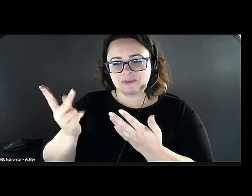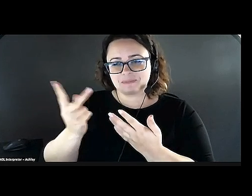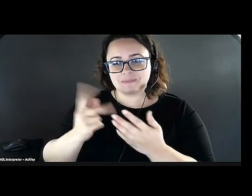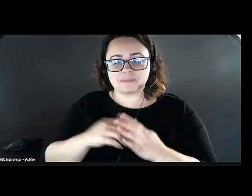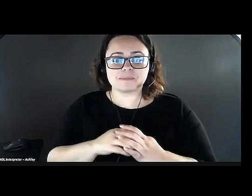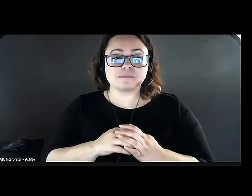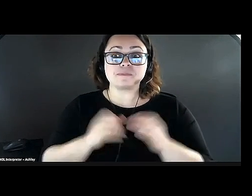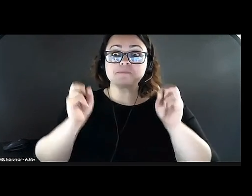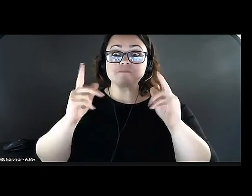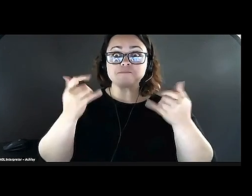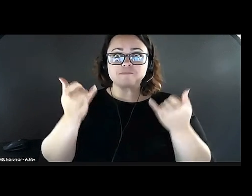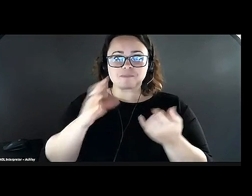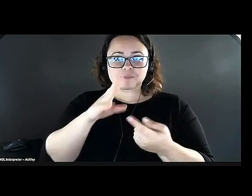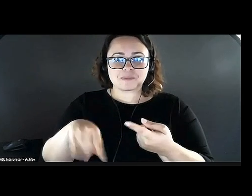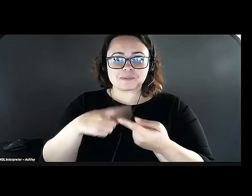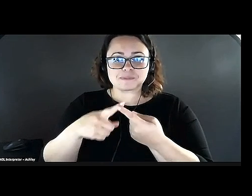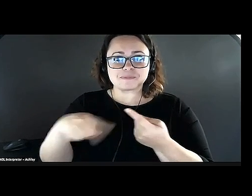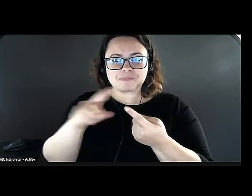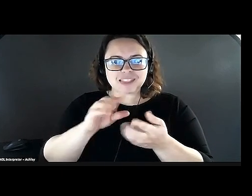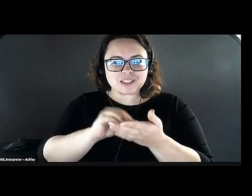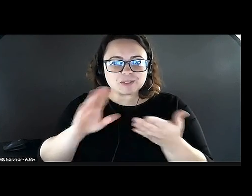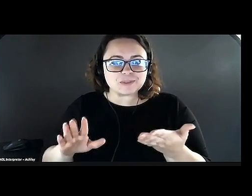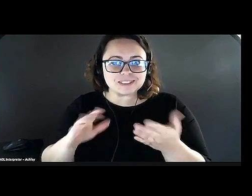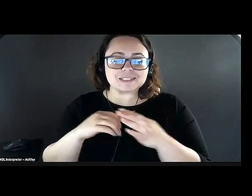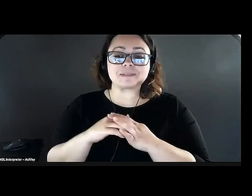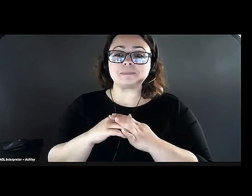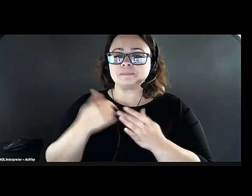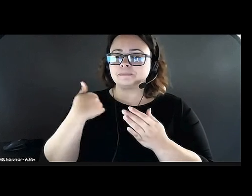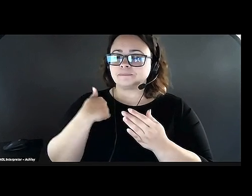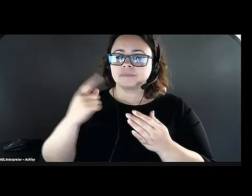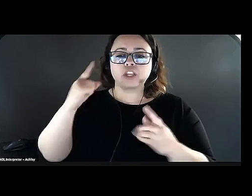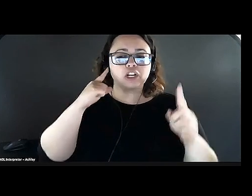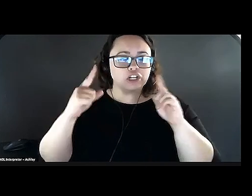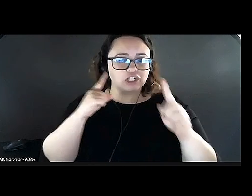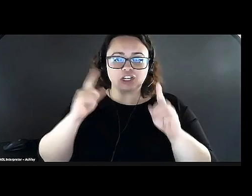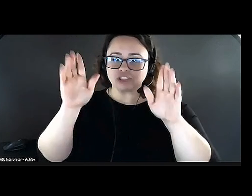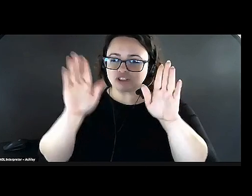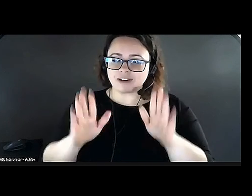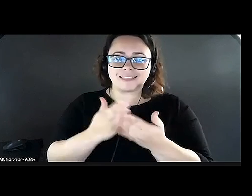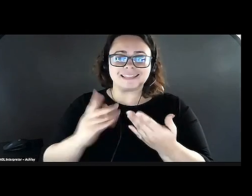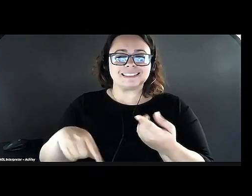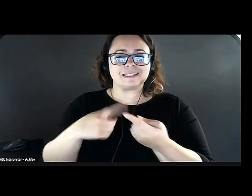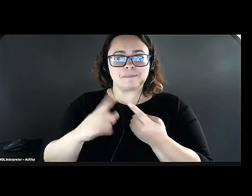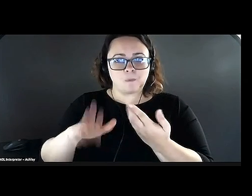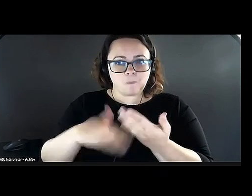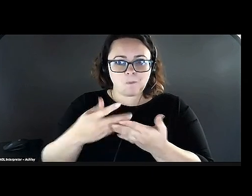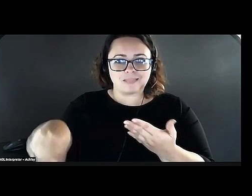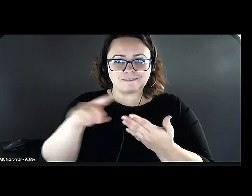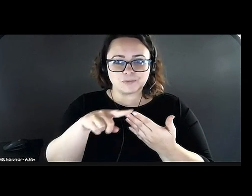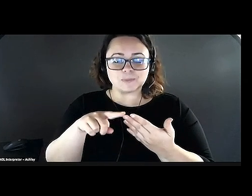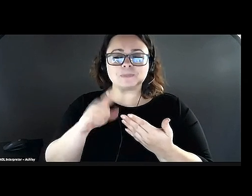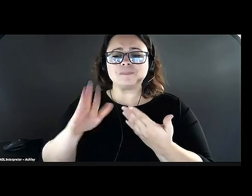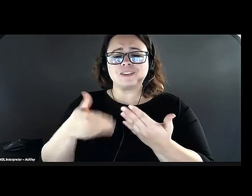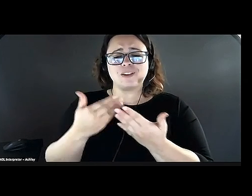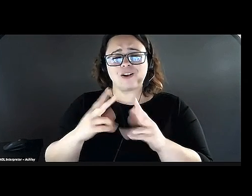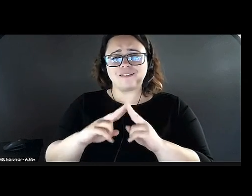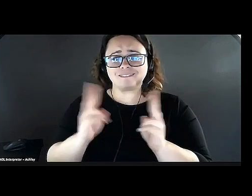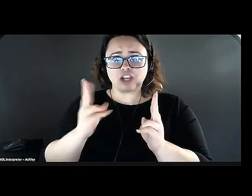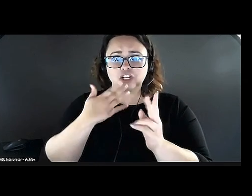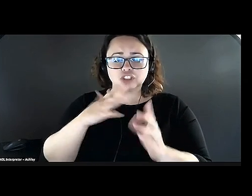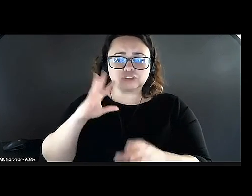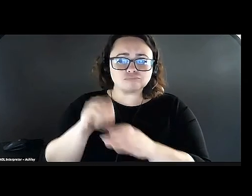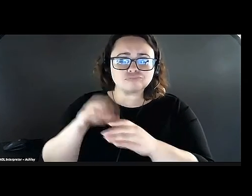Okay, now let's talk about the students. I consistently heard great things about all of you. You were all very